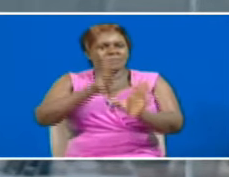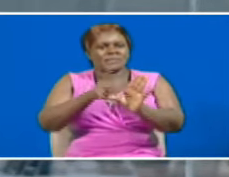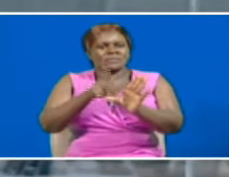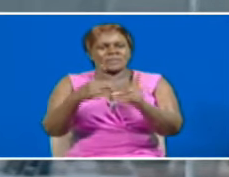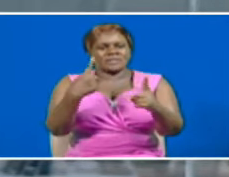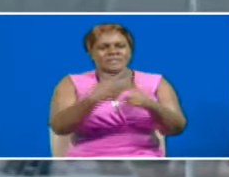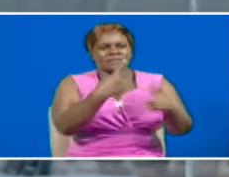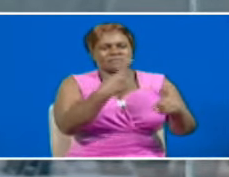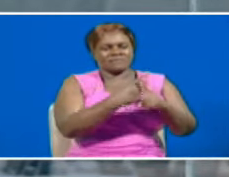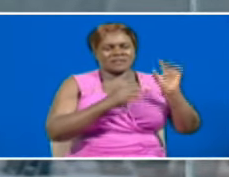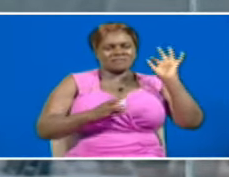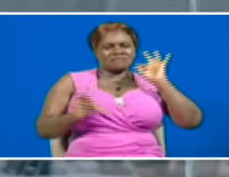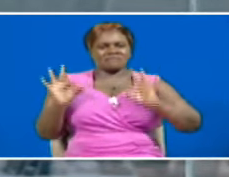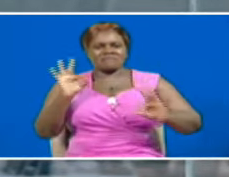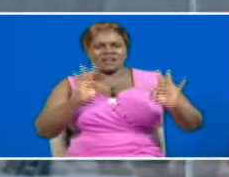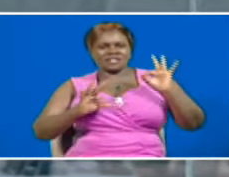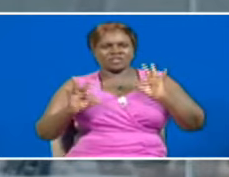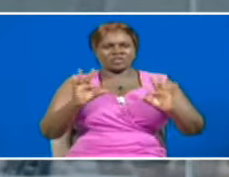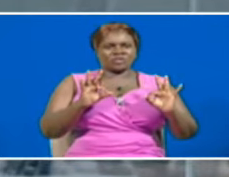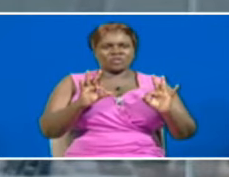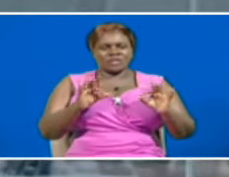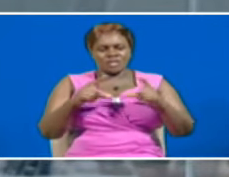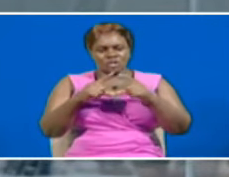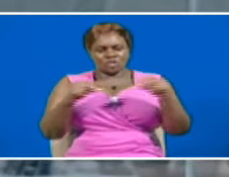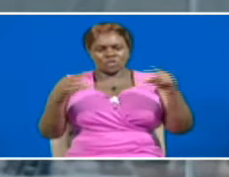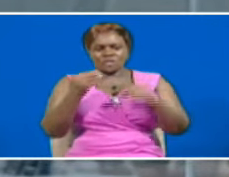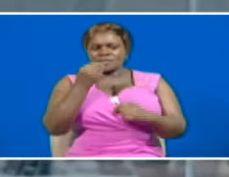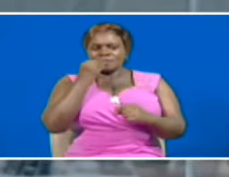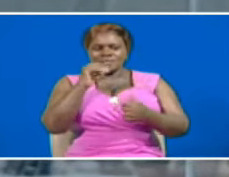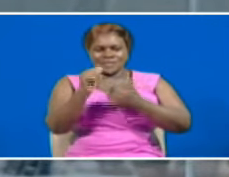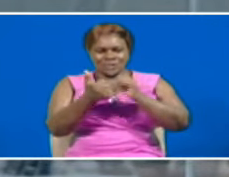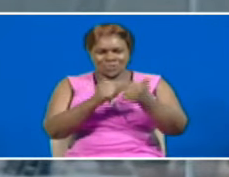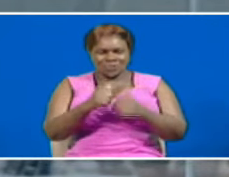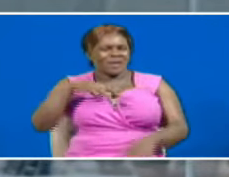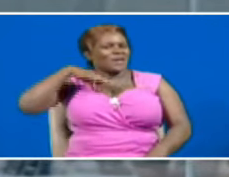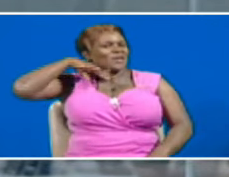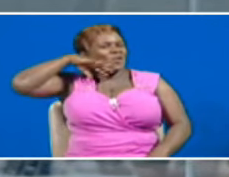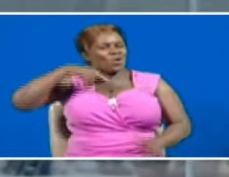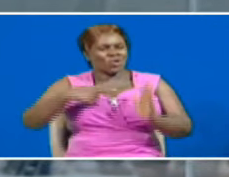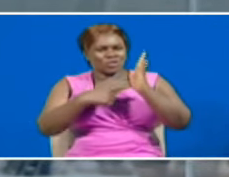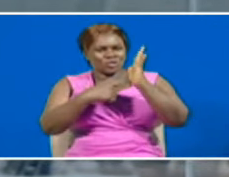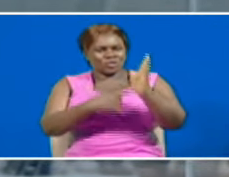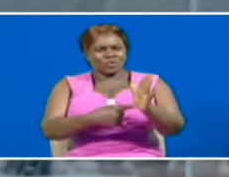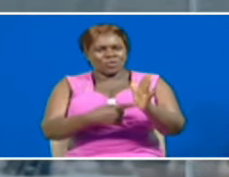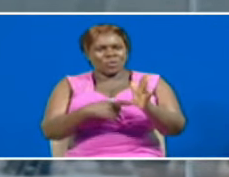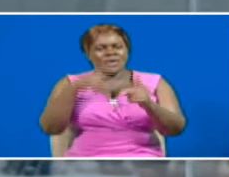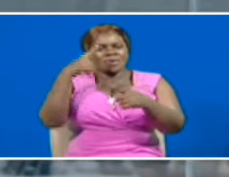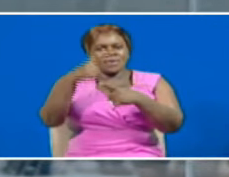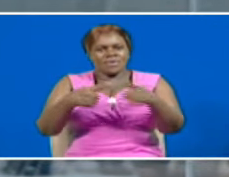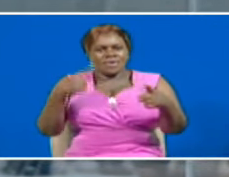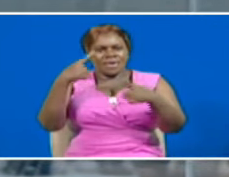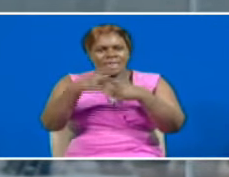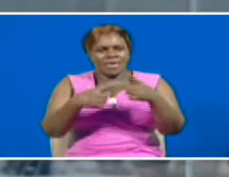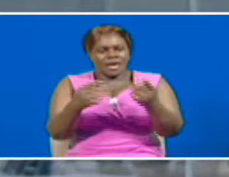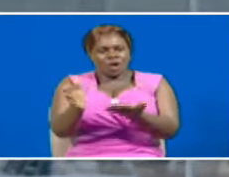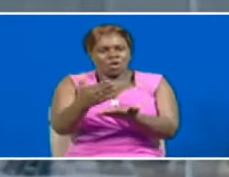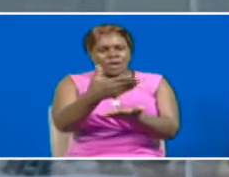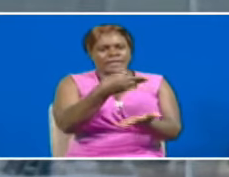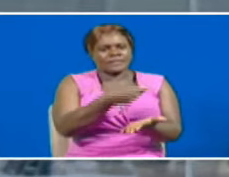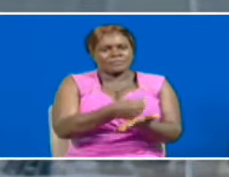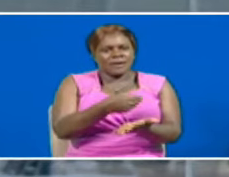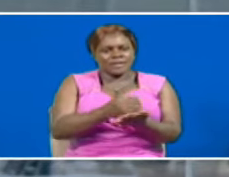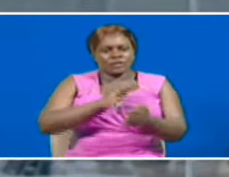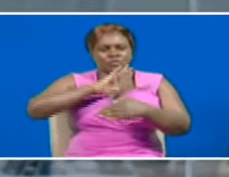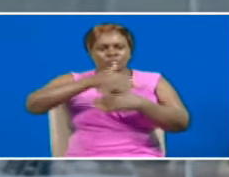various categories, including sausage-eating competition. The dog show is an annual event that raises money to